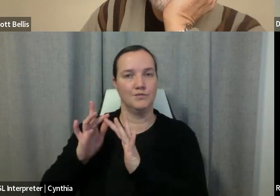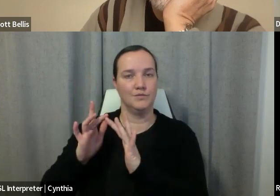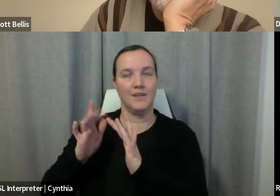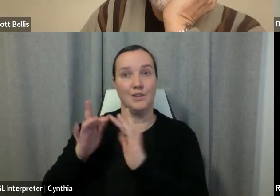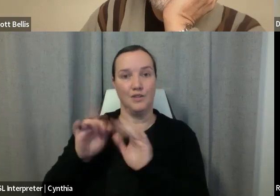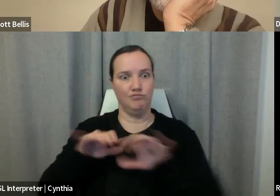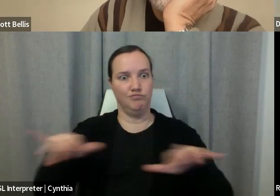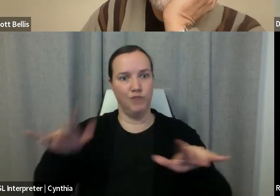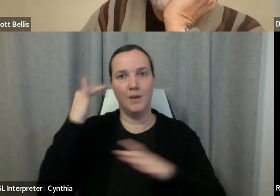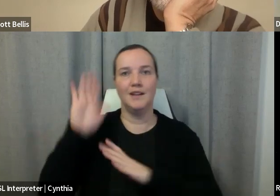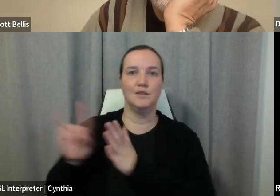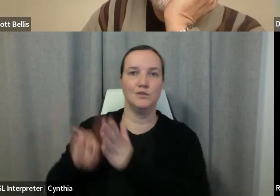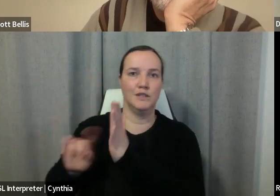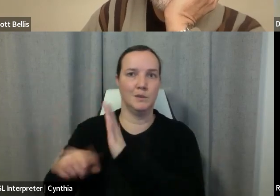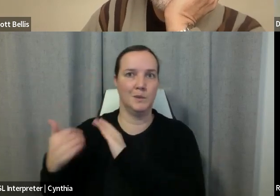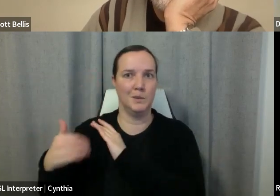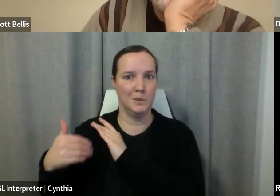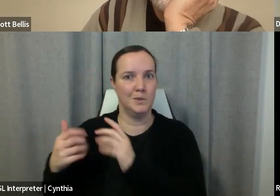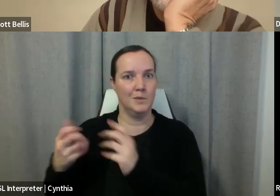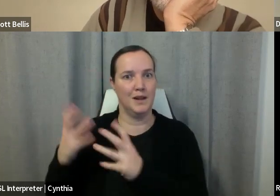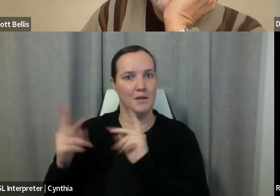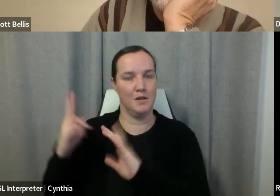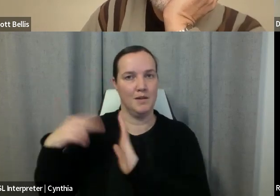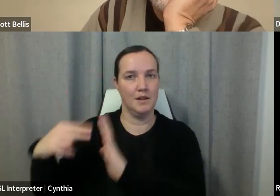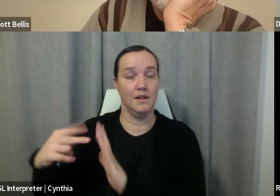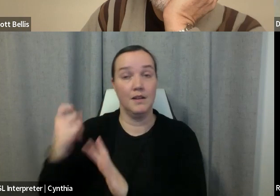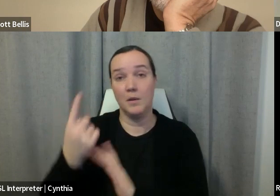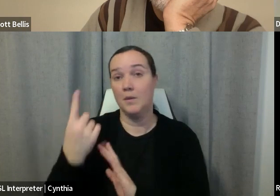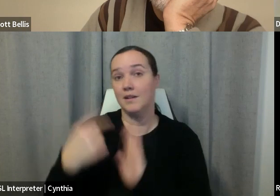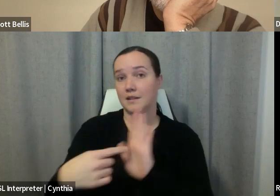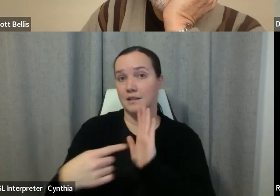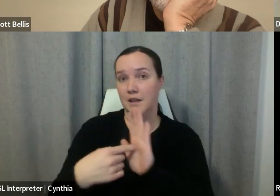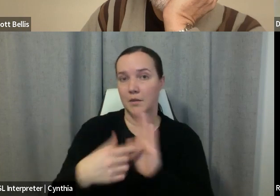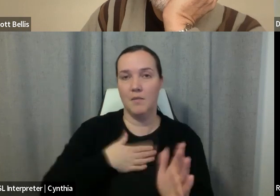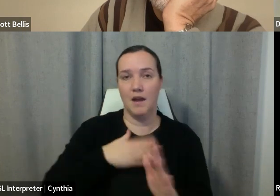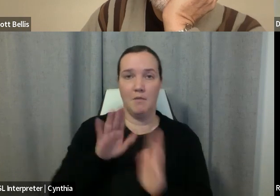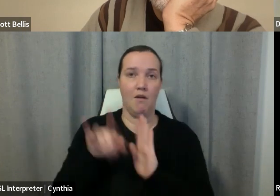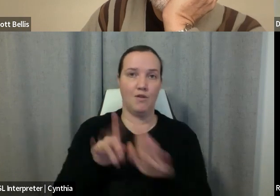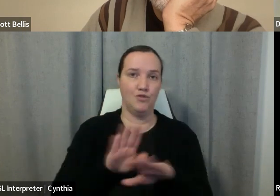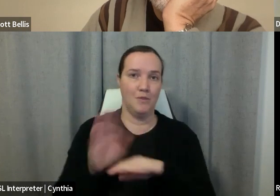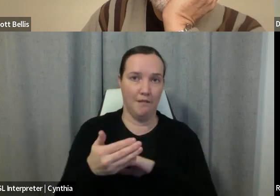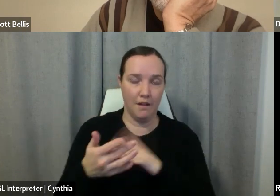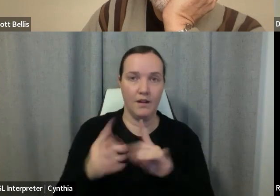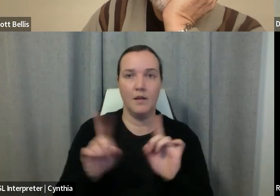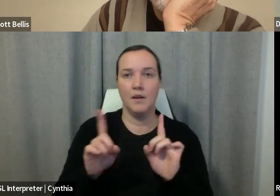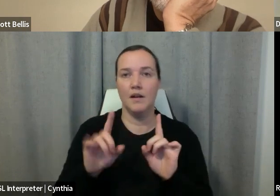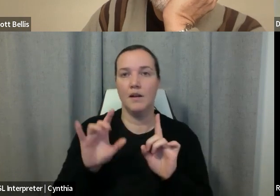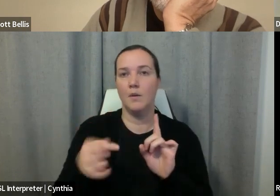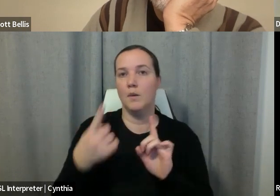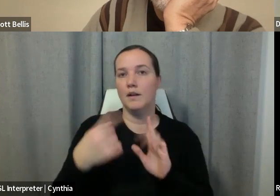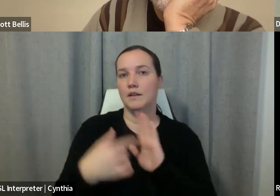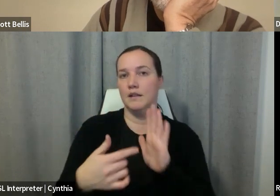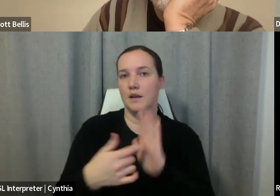just reviewing all kinds of records. And one of the examples that was startling, my background is Jamaican, and one of the startling examples he said was